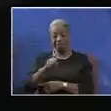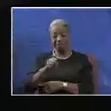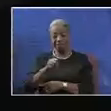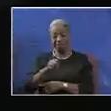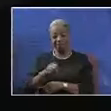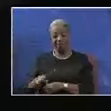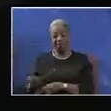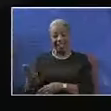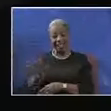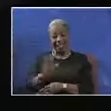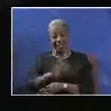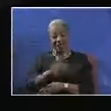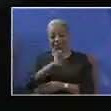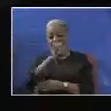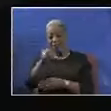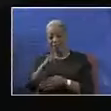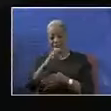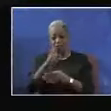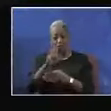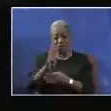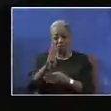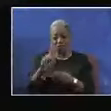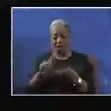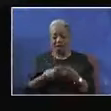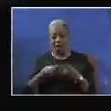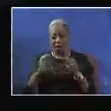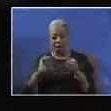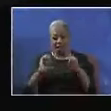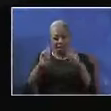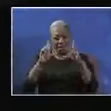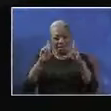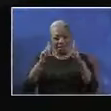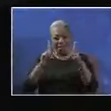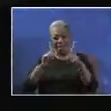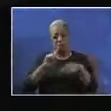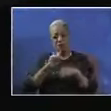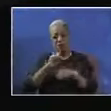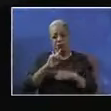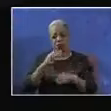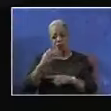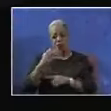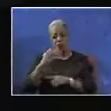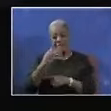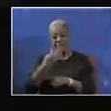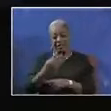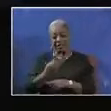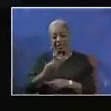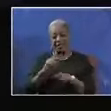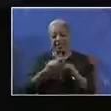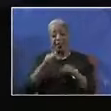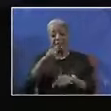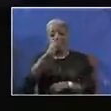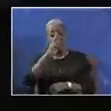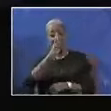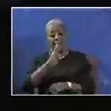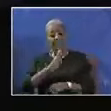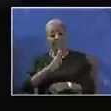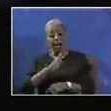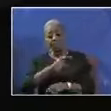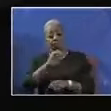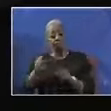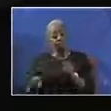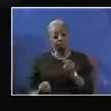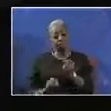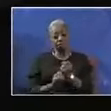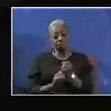Your job, your education, that's a resource. Your money is a resource, but God is the source